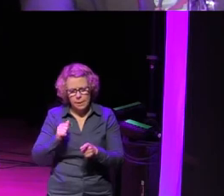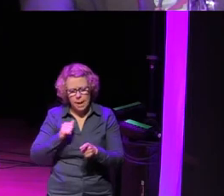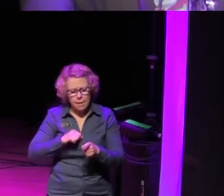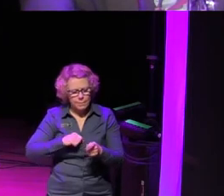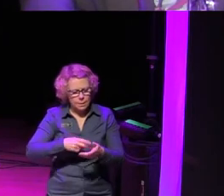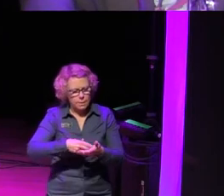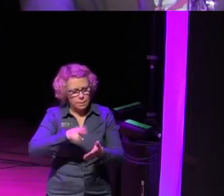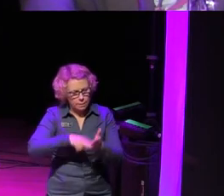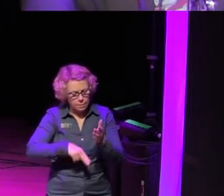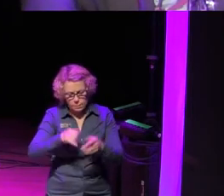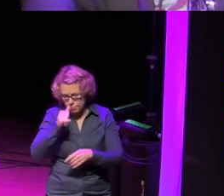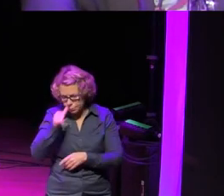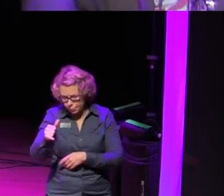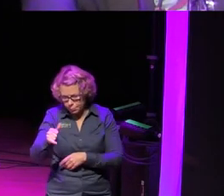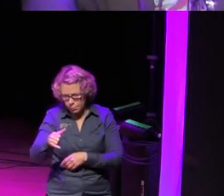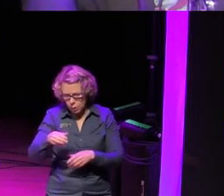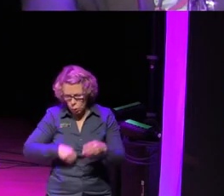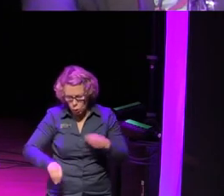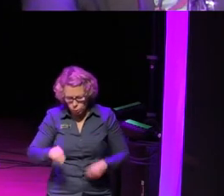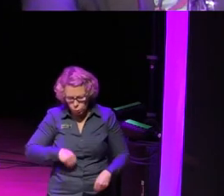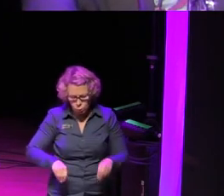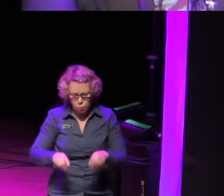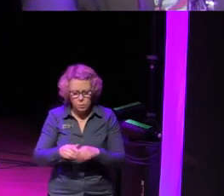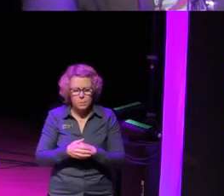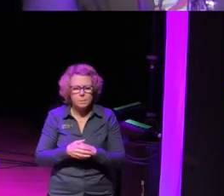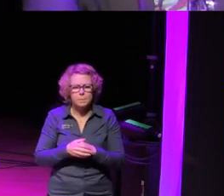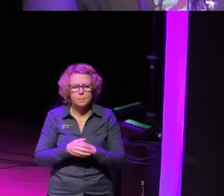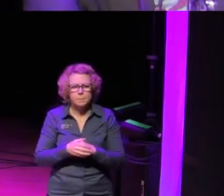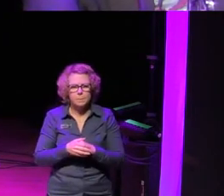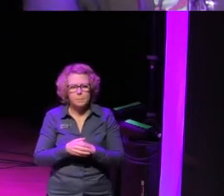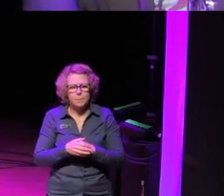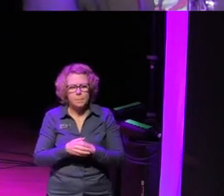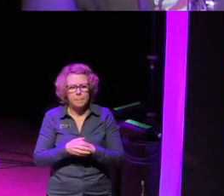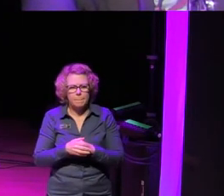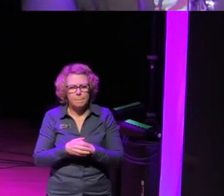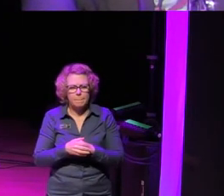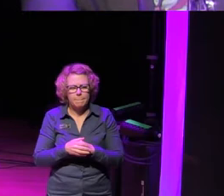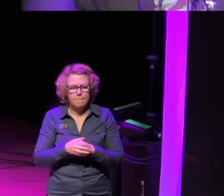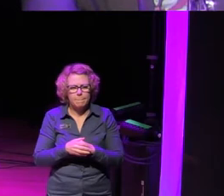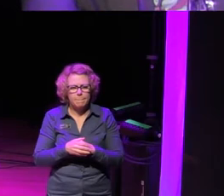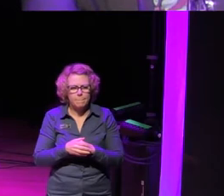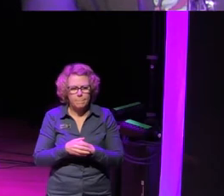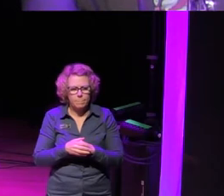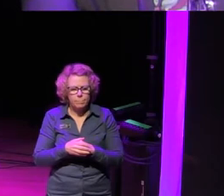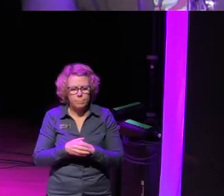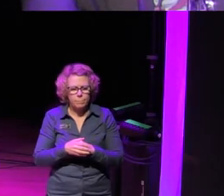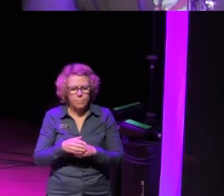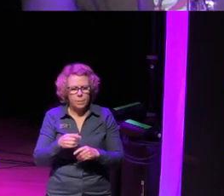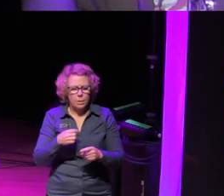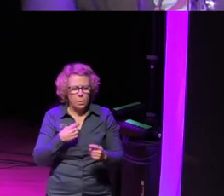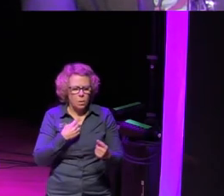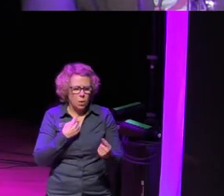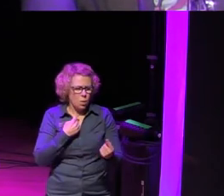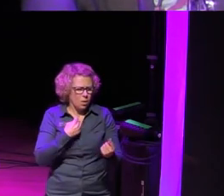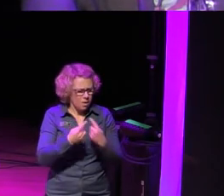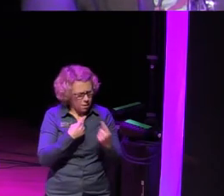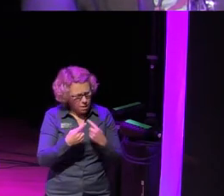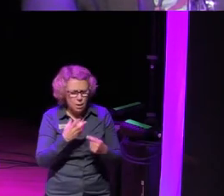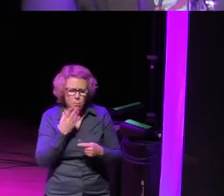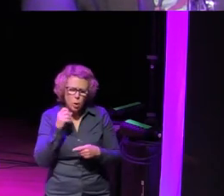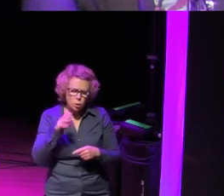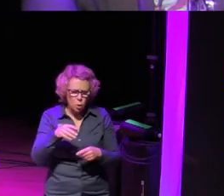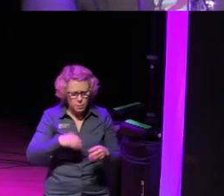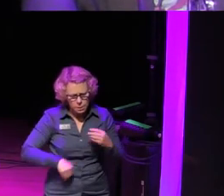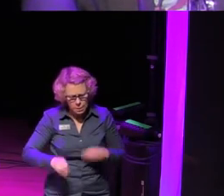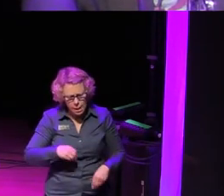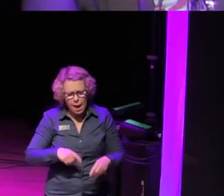Convention Against Corruption. And one of the emerging dialogues or conversations around corruption has been the